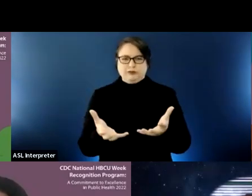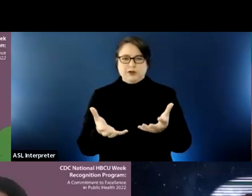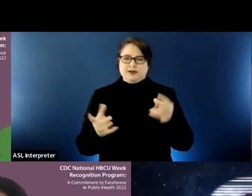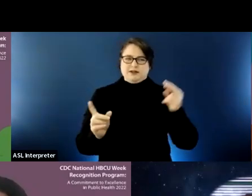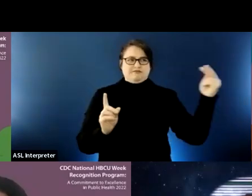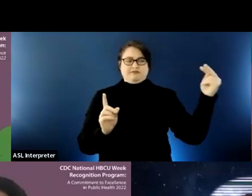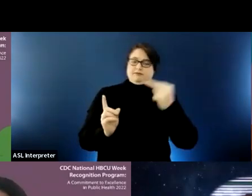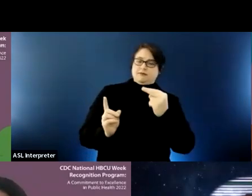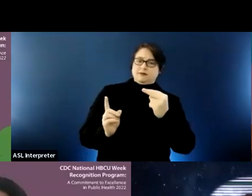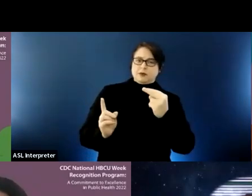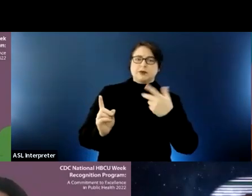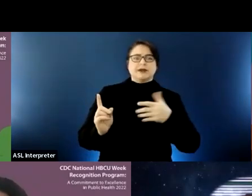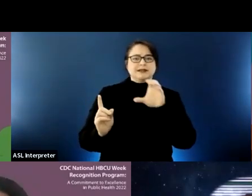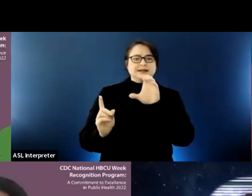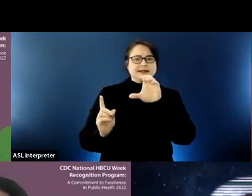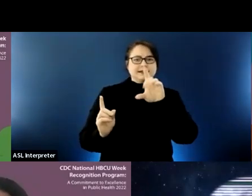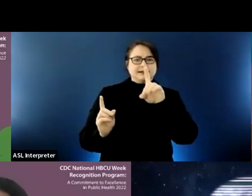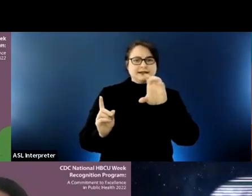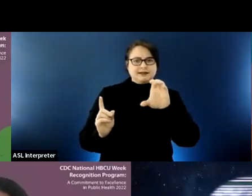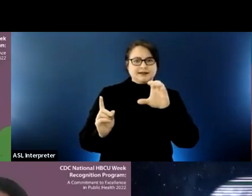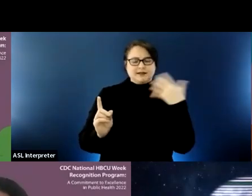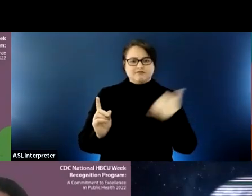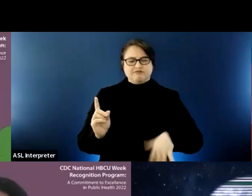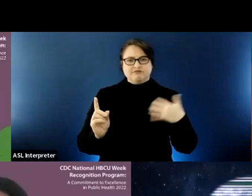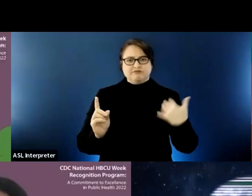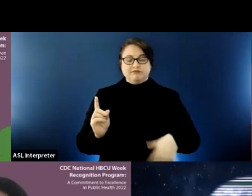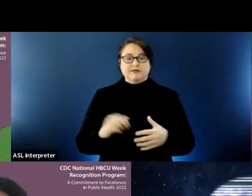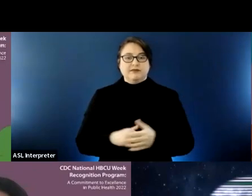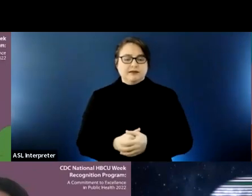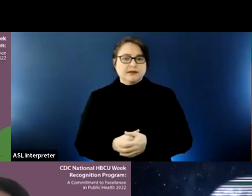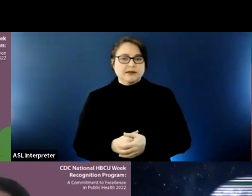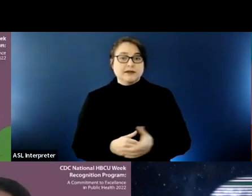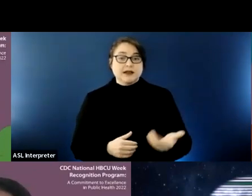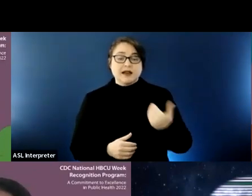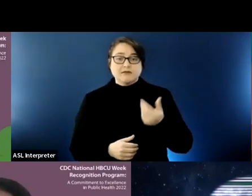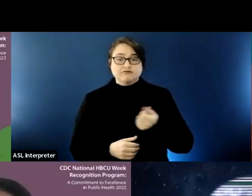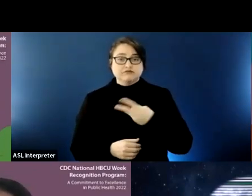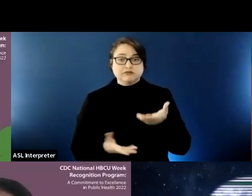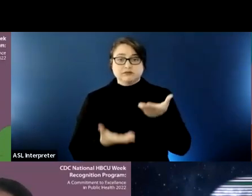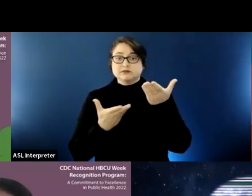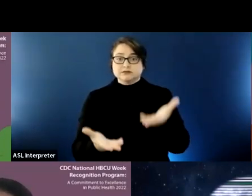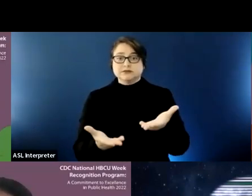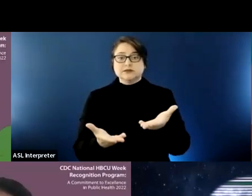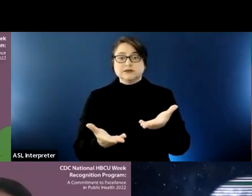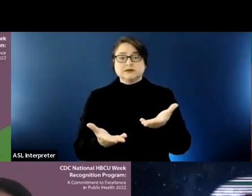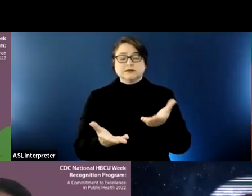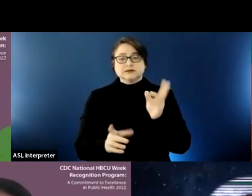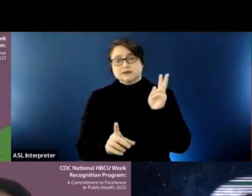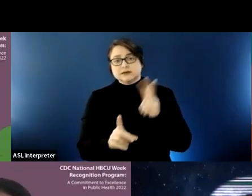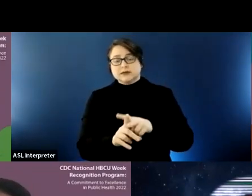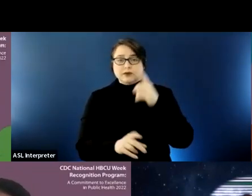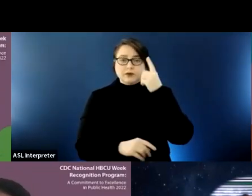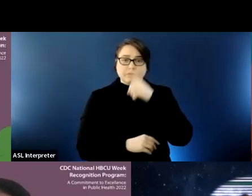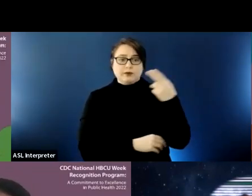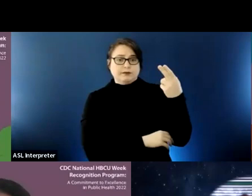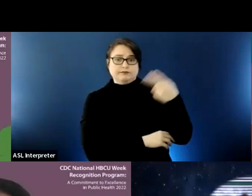for Disease Control and Prevention. And I do have several suggestions that are relevant to historically Black